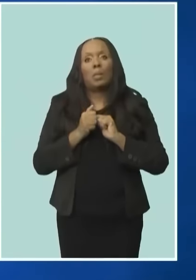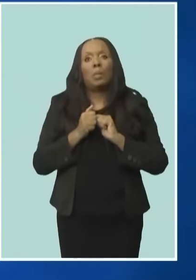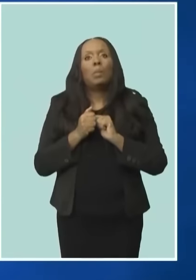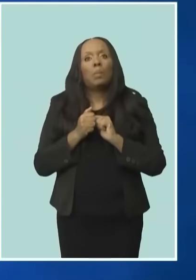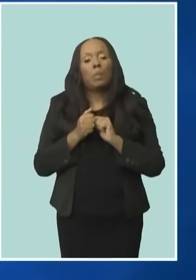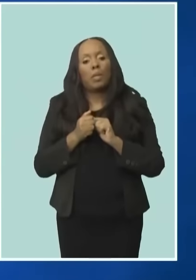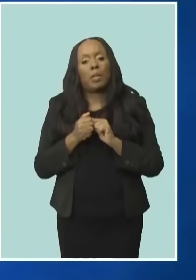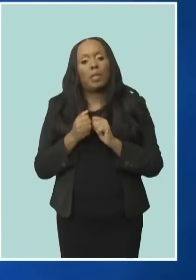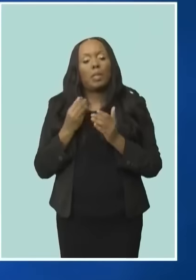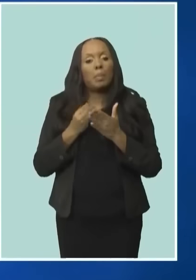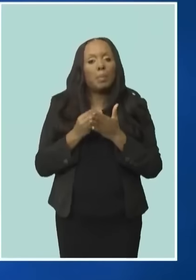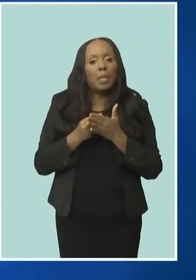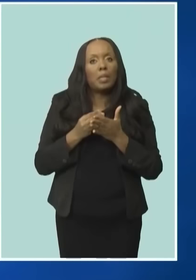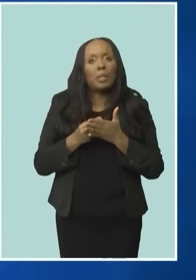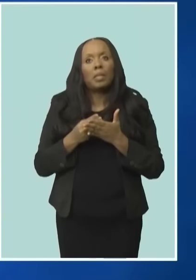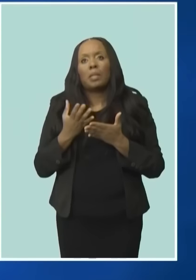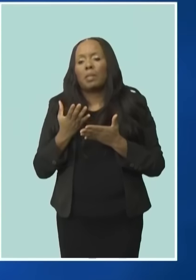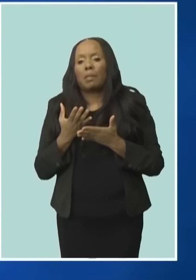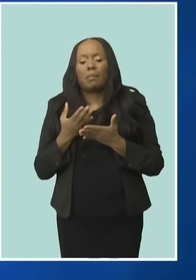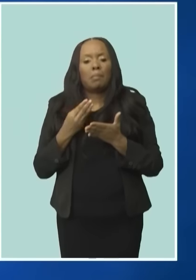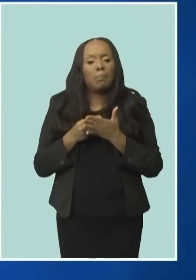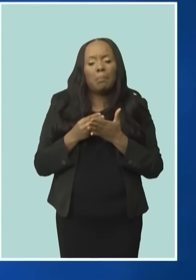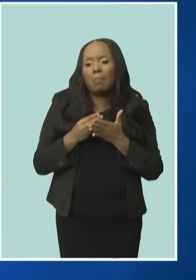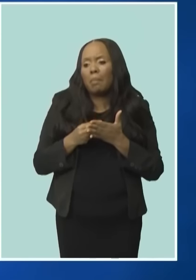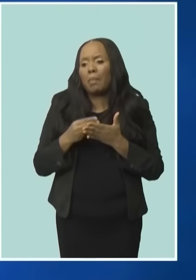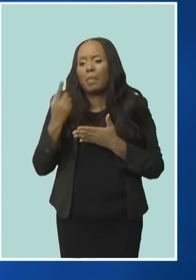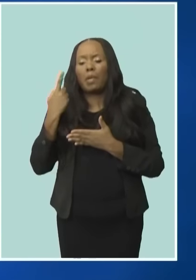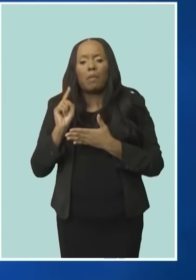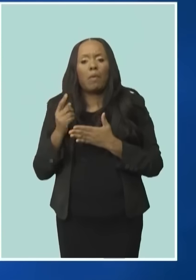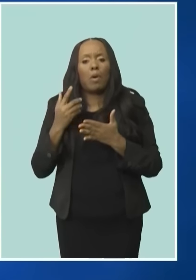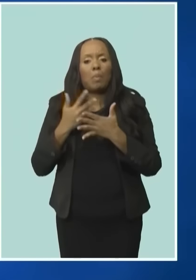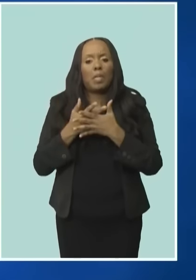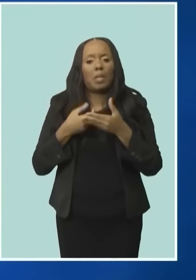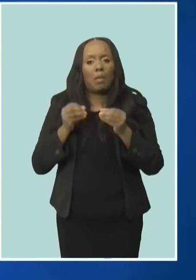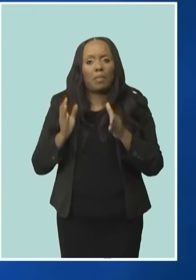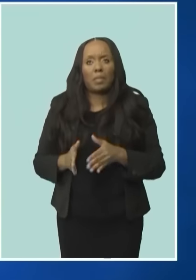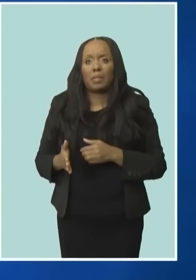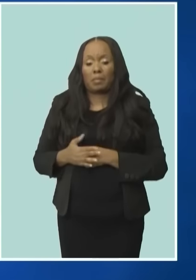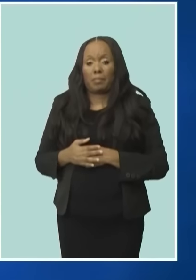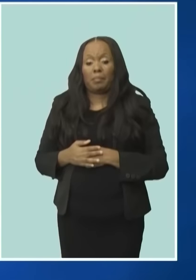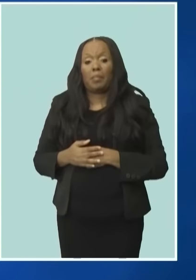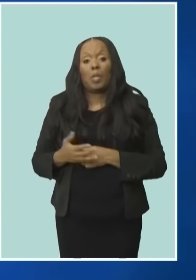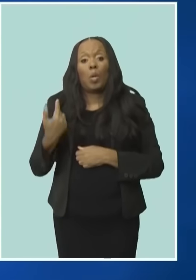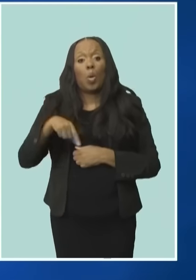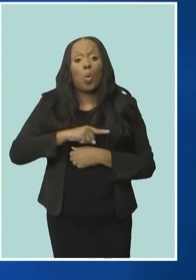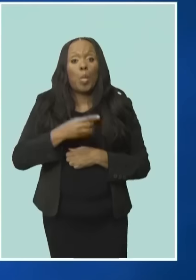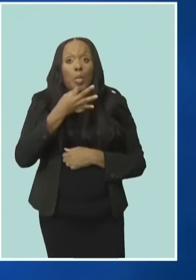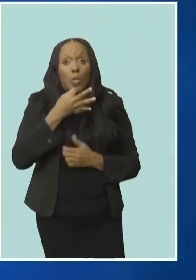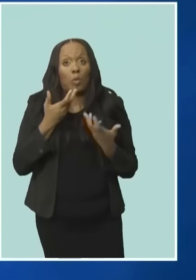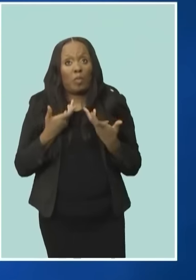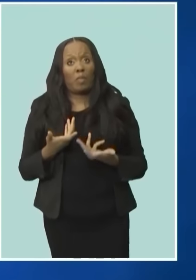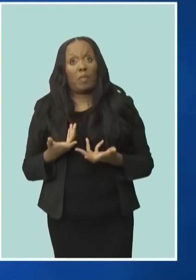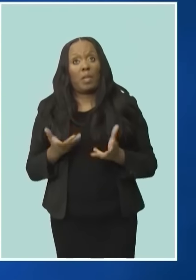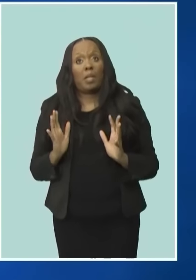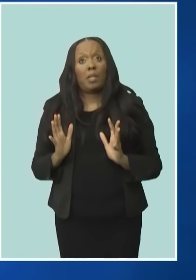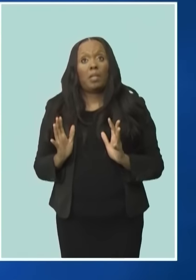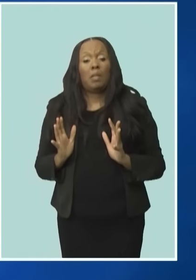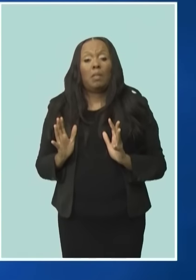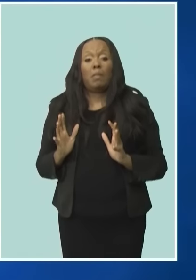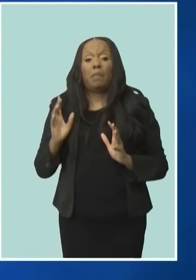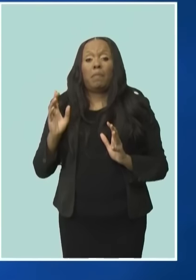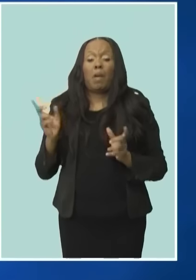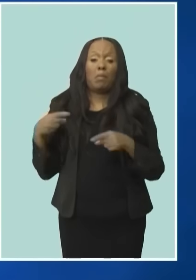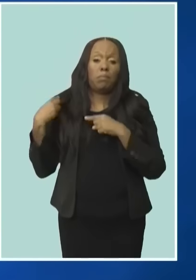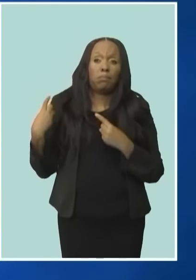prison officers. For those who did the 12-hour shifts, right, we are in the final stretch of tying up. That has been a bugbear for a number of you for a